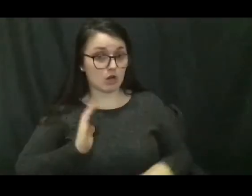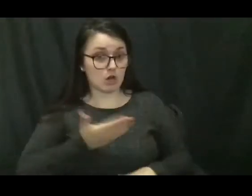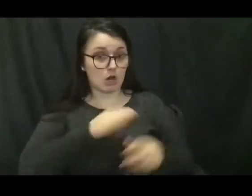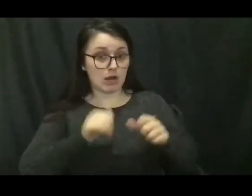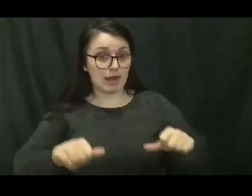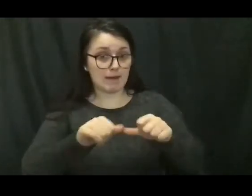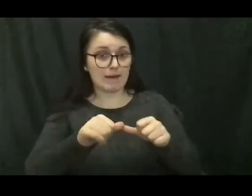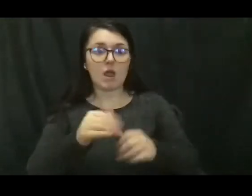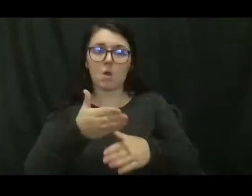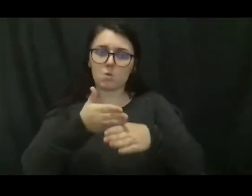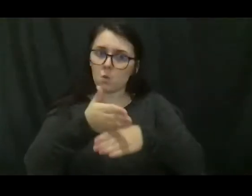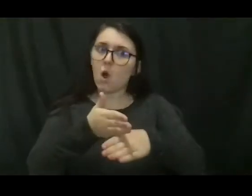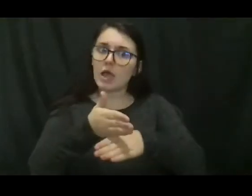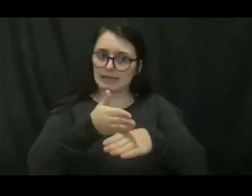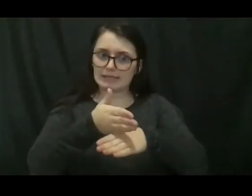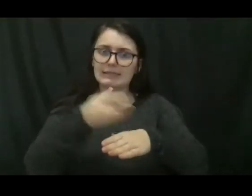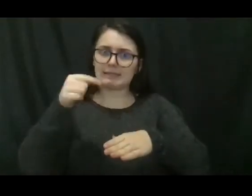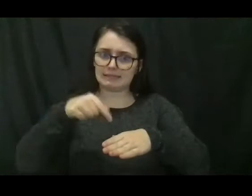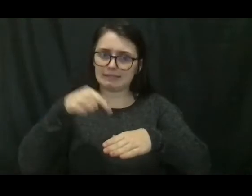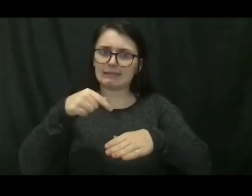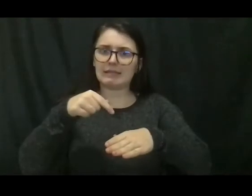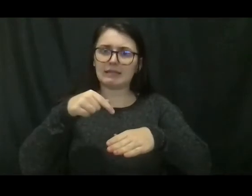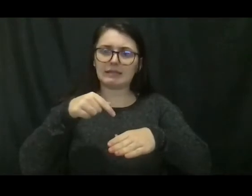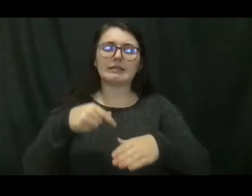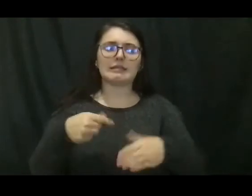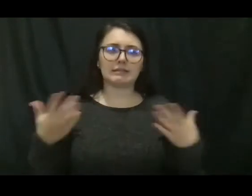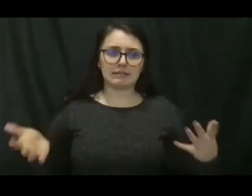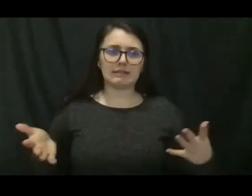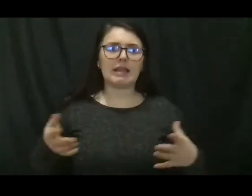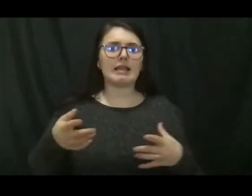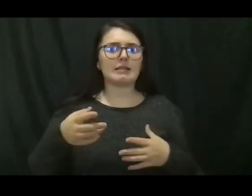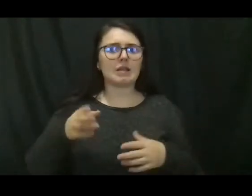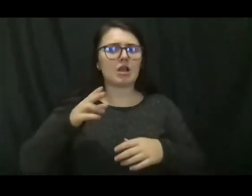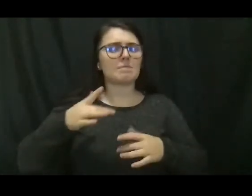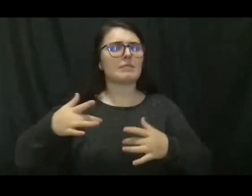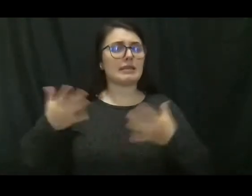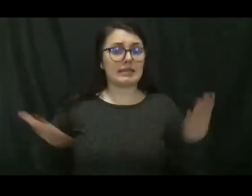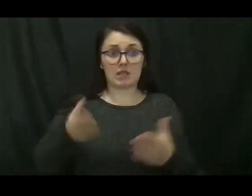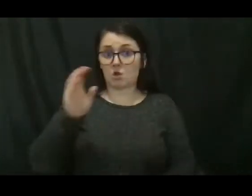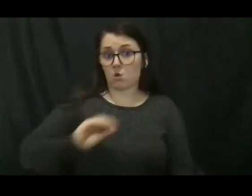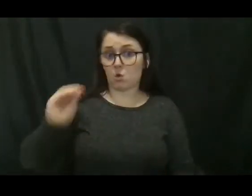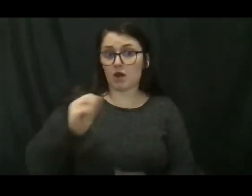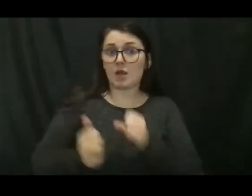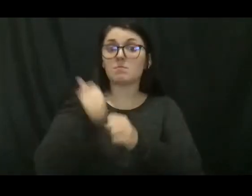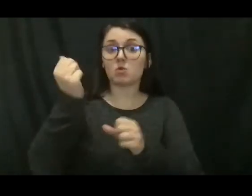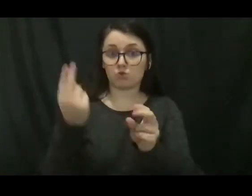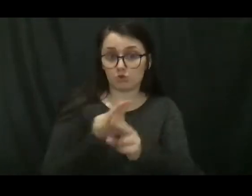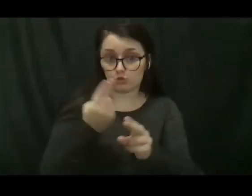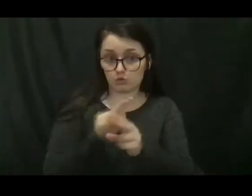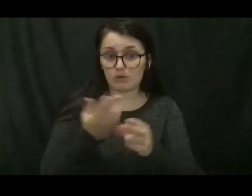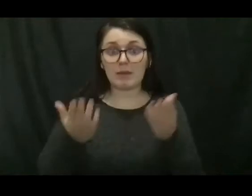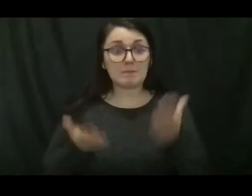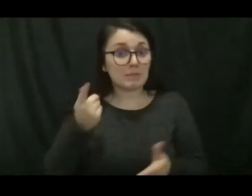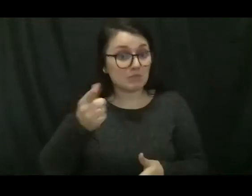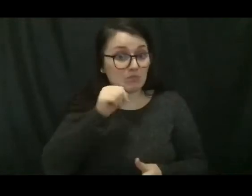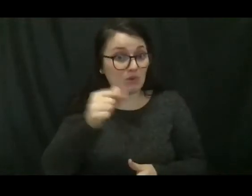of the most, taken from resources here in Oregon. Some things that you might not think about actually